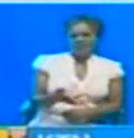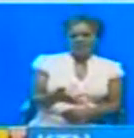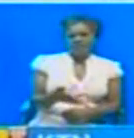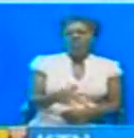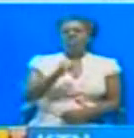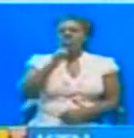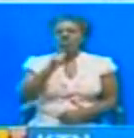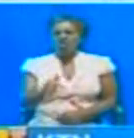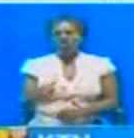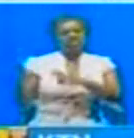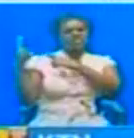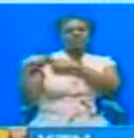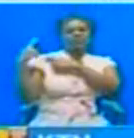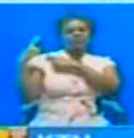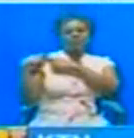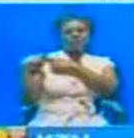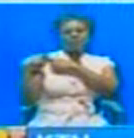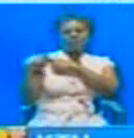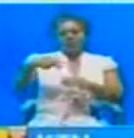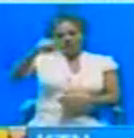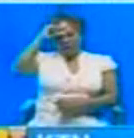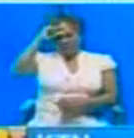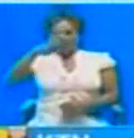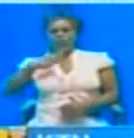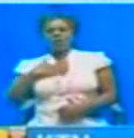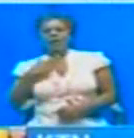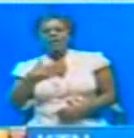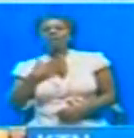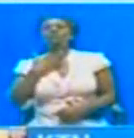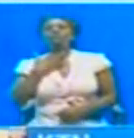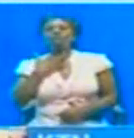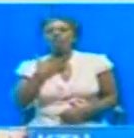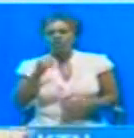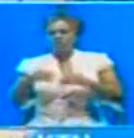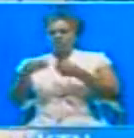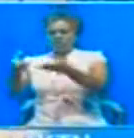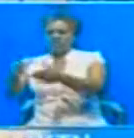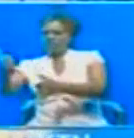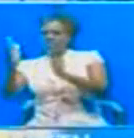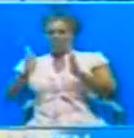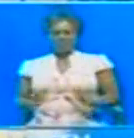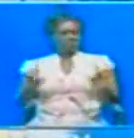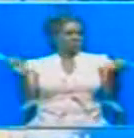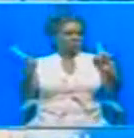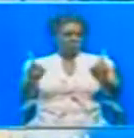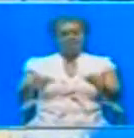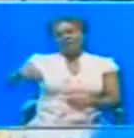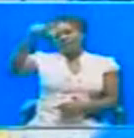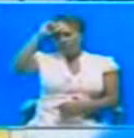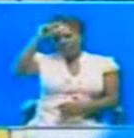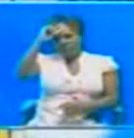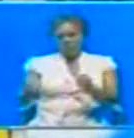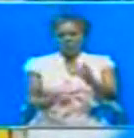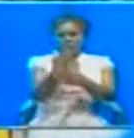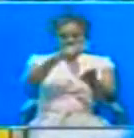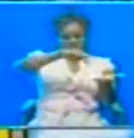is not a responsibility that my administration will pass on to anyone else. Despite the government setting up policy